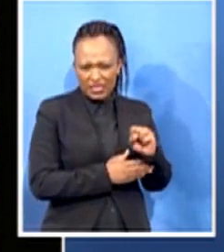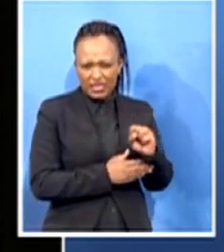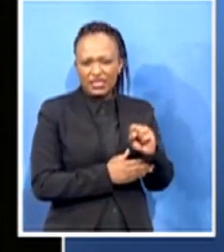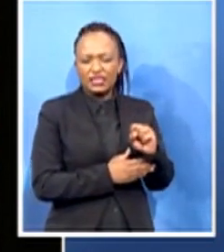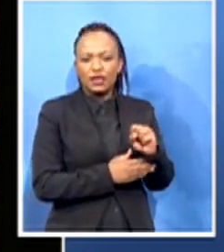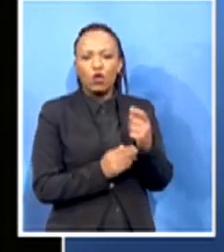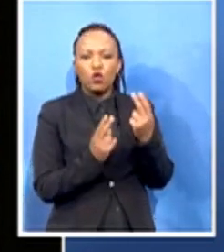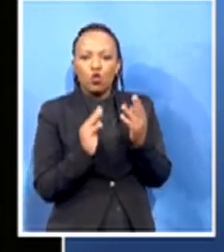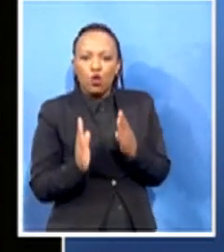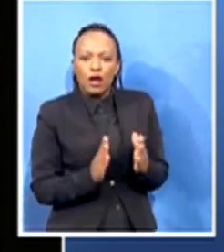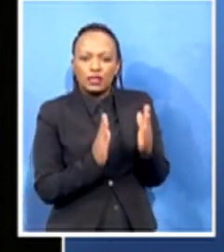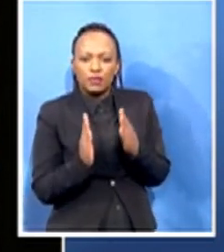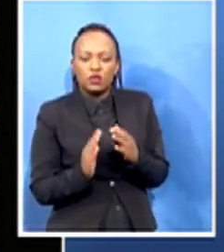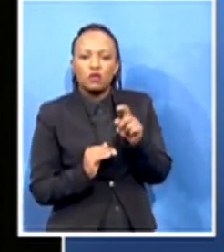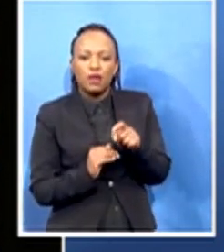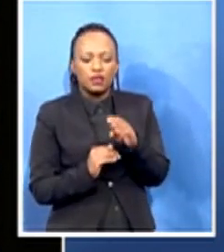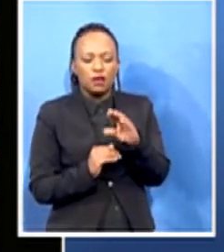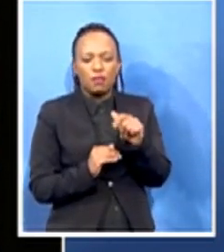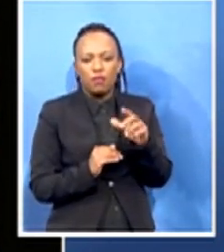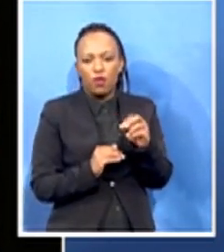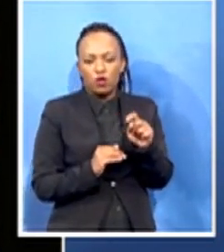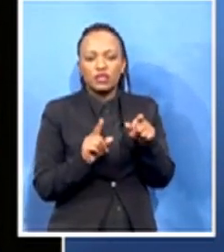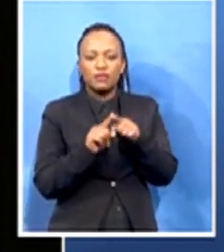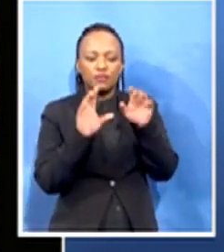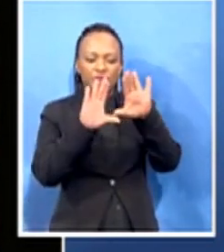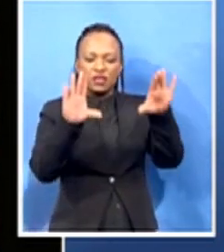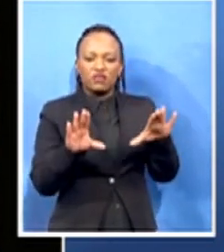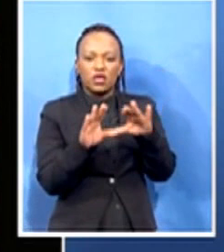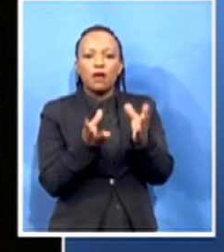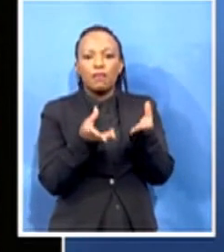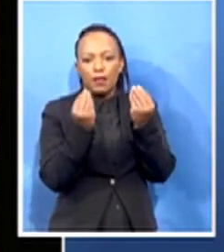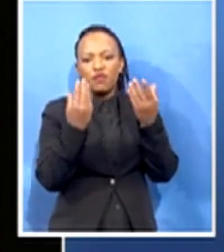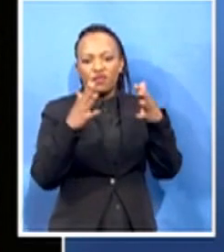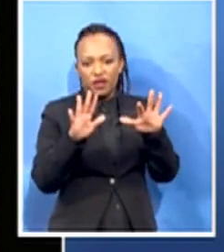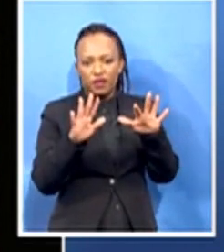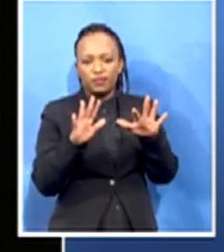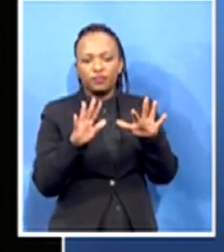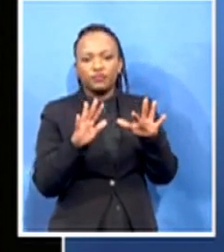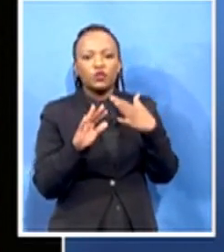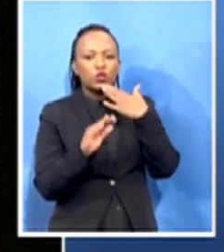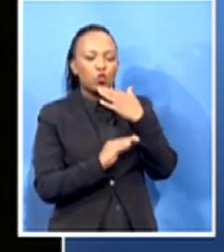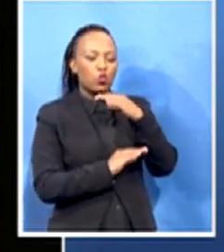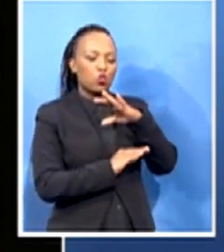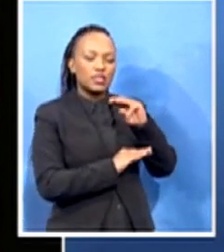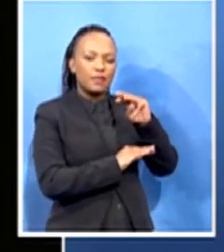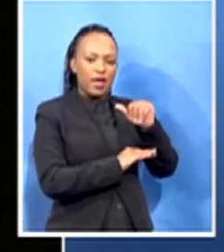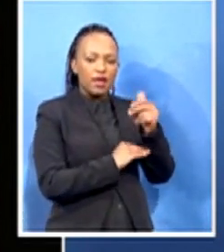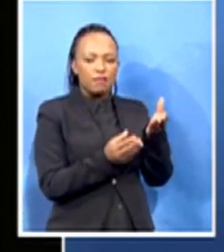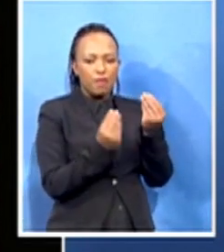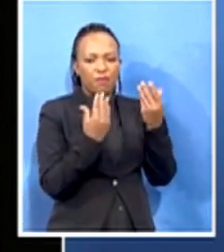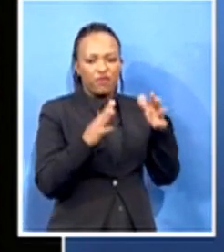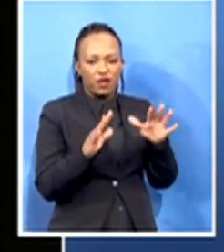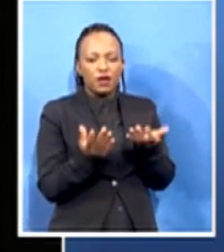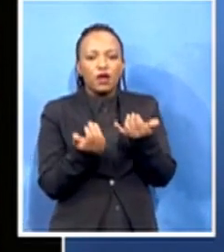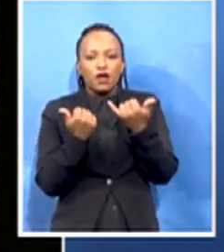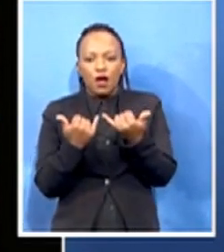certificate picketing rules that has been done with the CCMA. What is left for us now is that we need